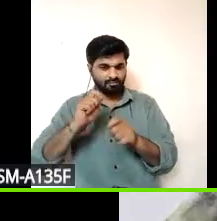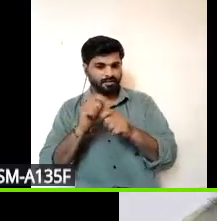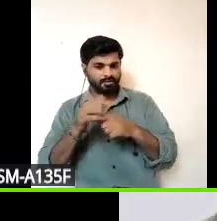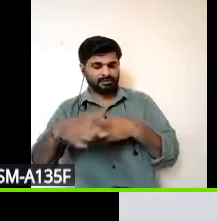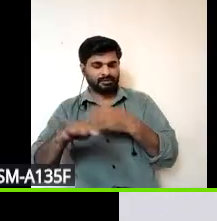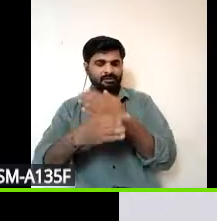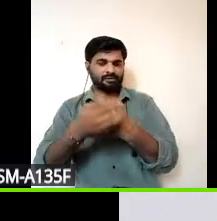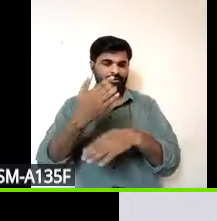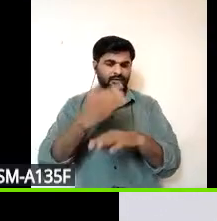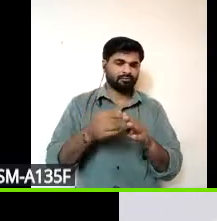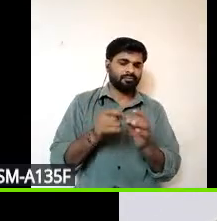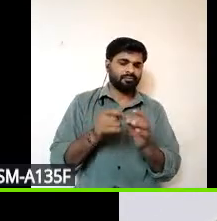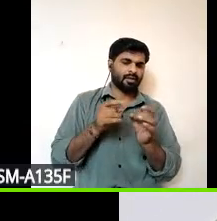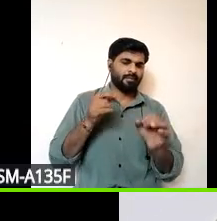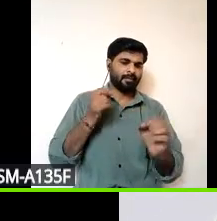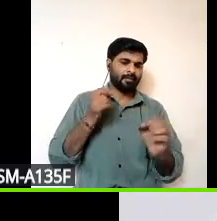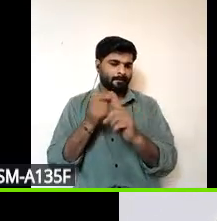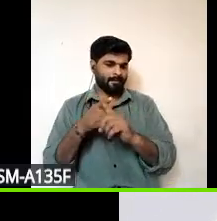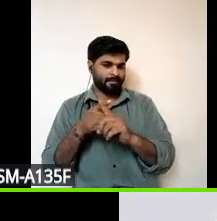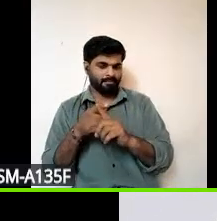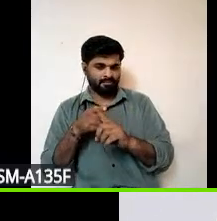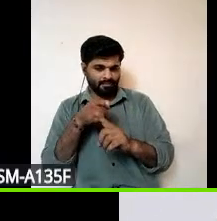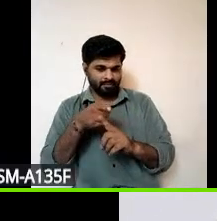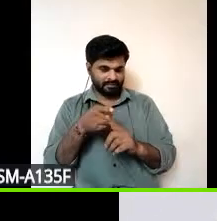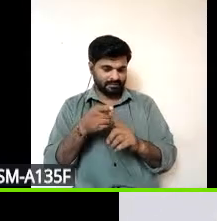them, and how can they contribute?